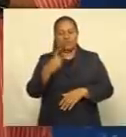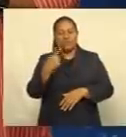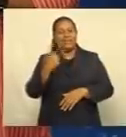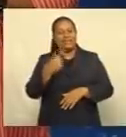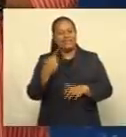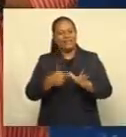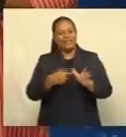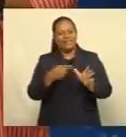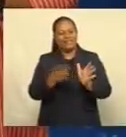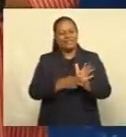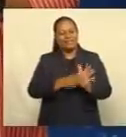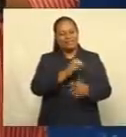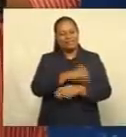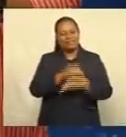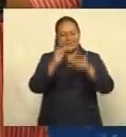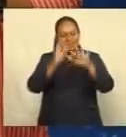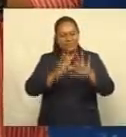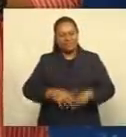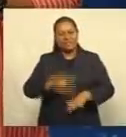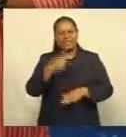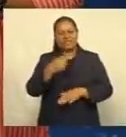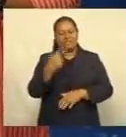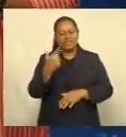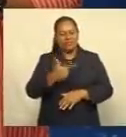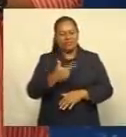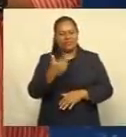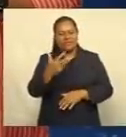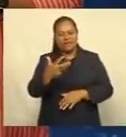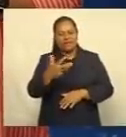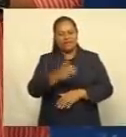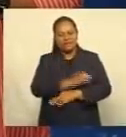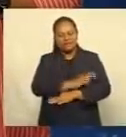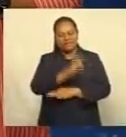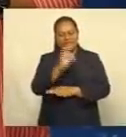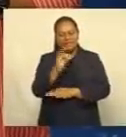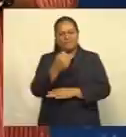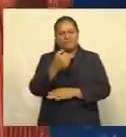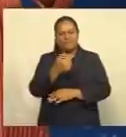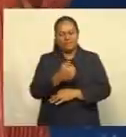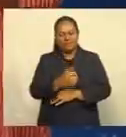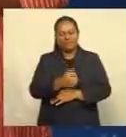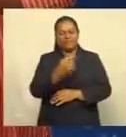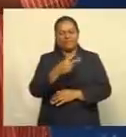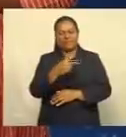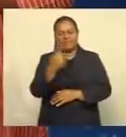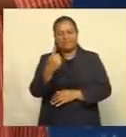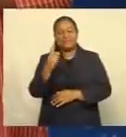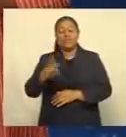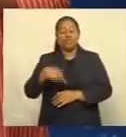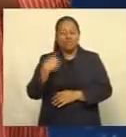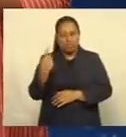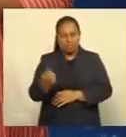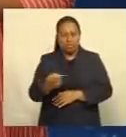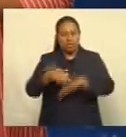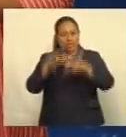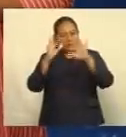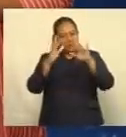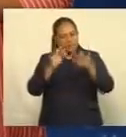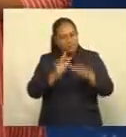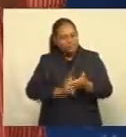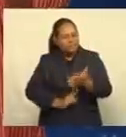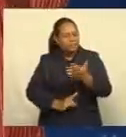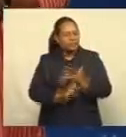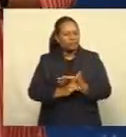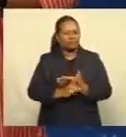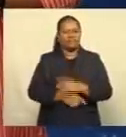a.m. with low waters at 7:59 a.m. Sunrise at 6:21. For tomorrow, rain surrounds us, which